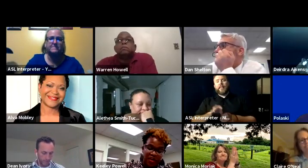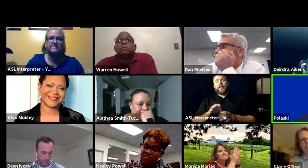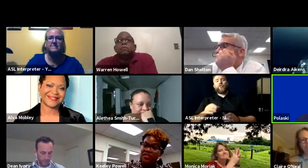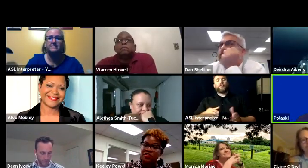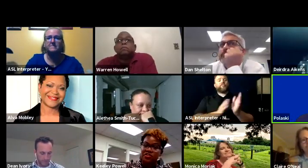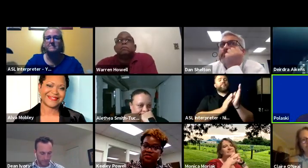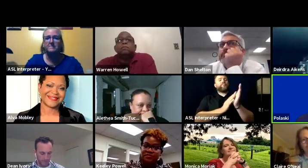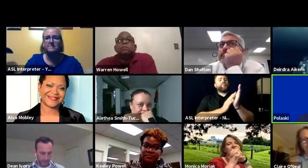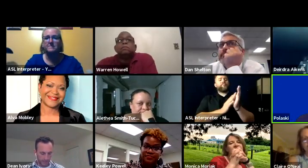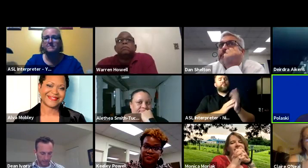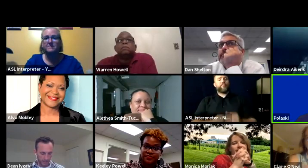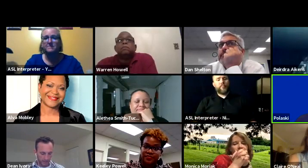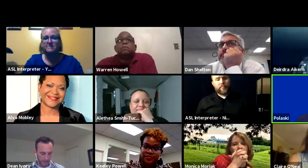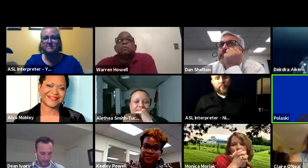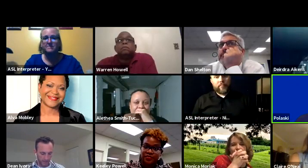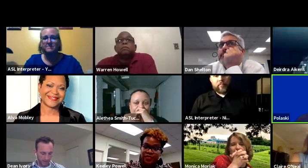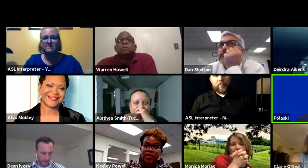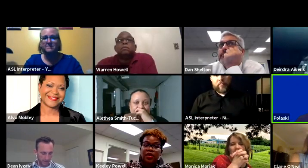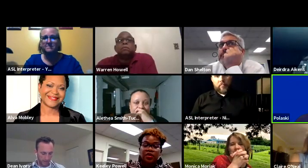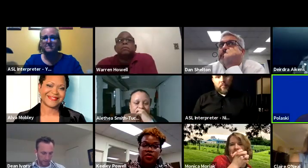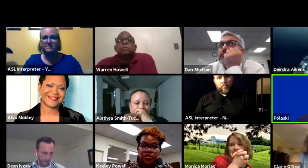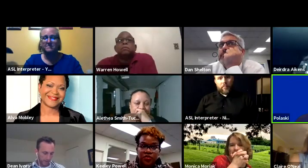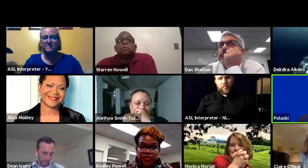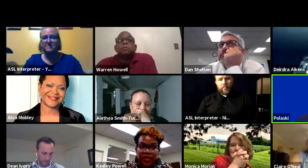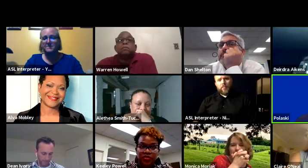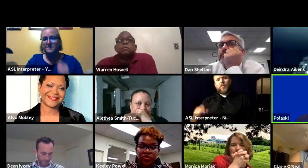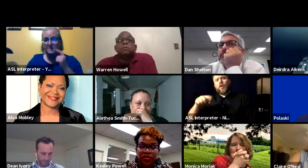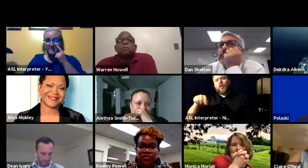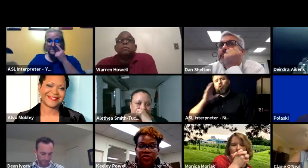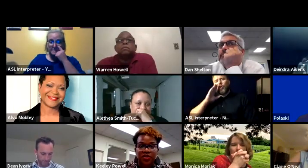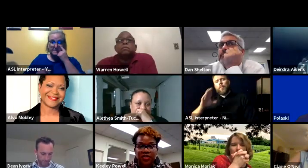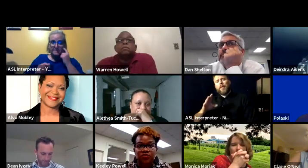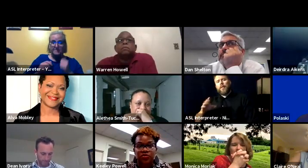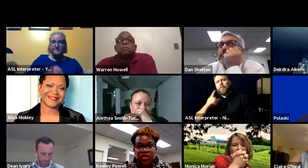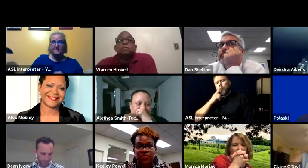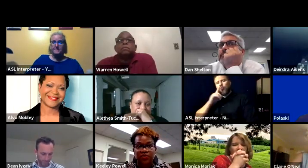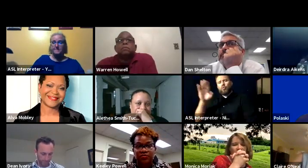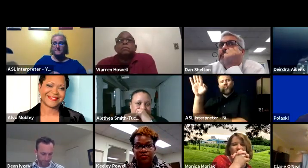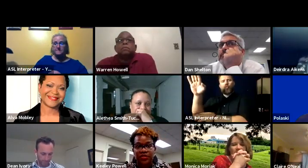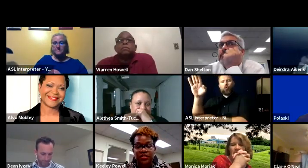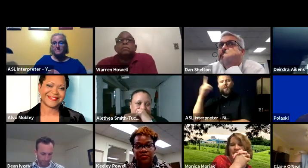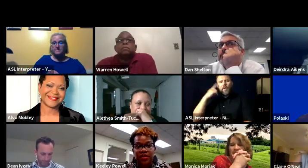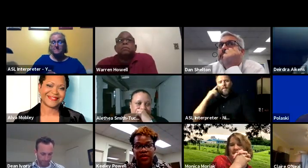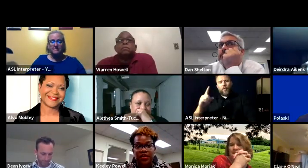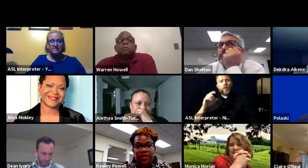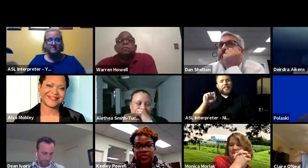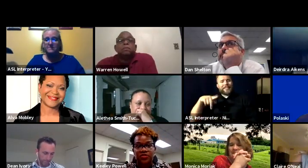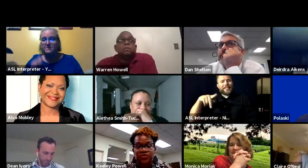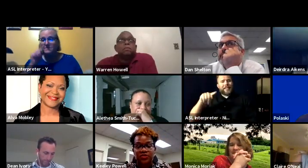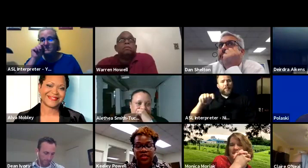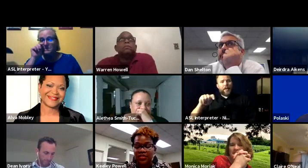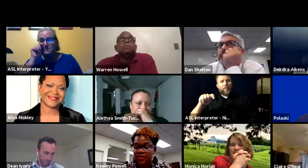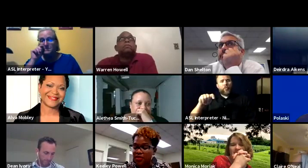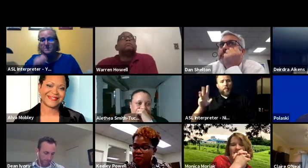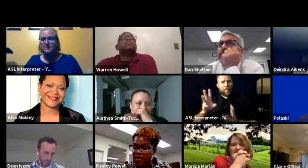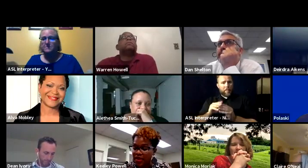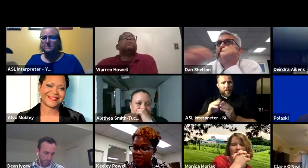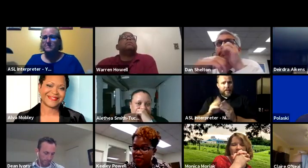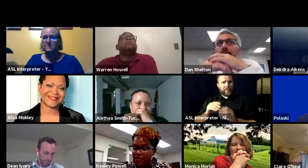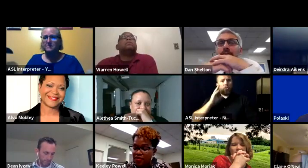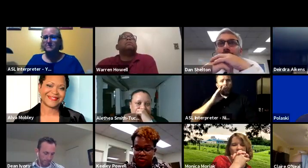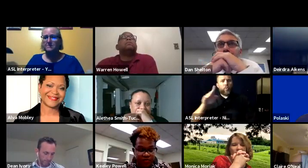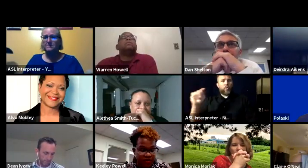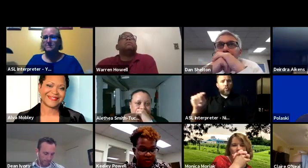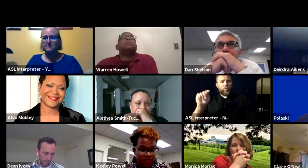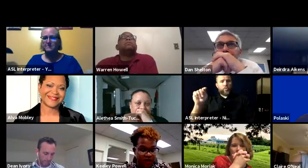And She'll be sworn in at our September meeting, right? That's correct. Our next general business meeting is Tuesday, September